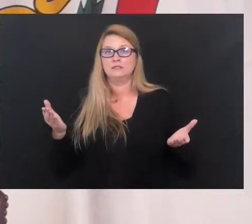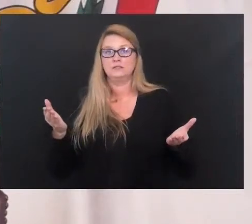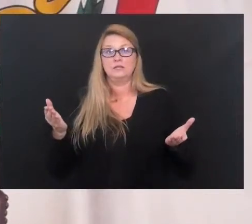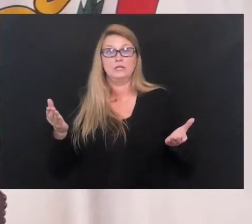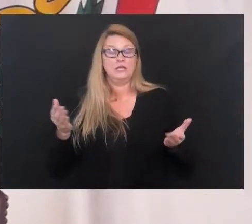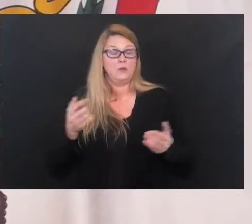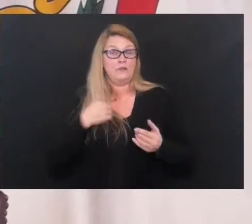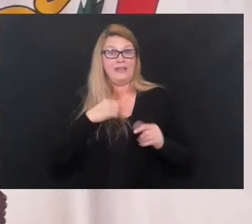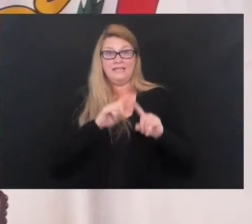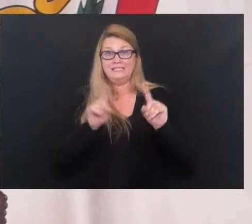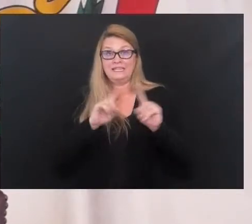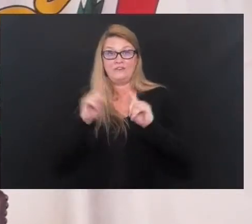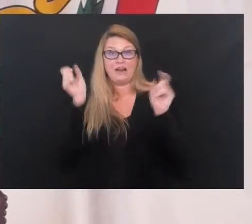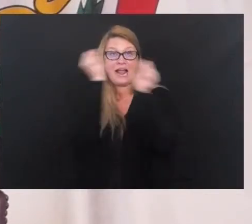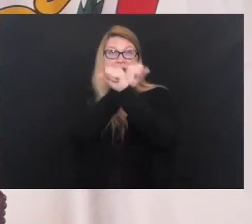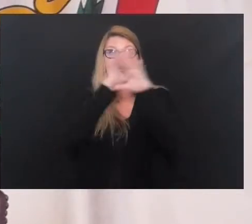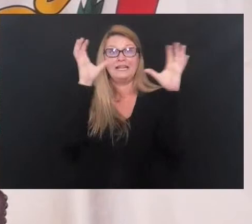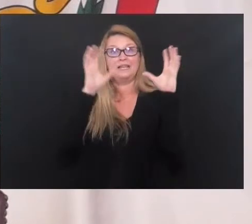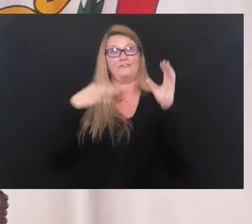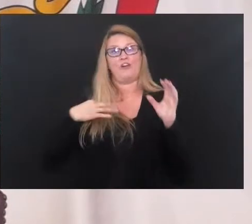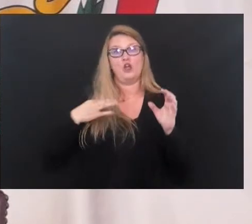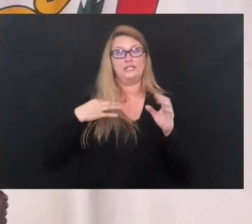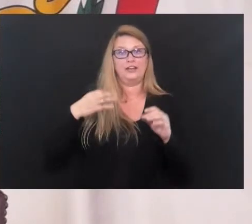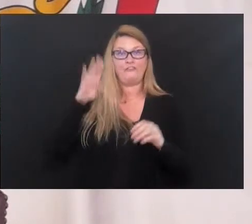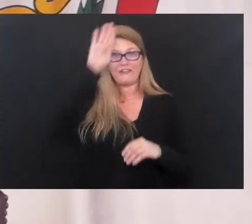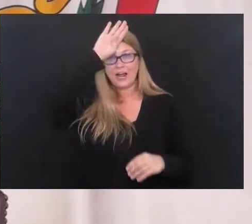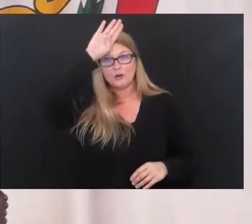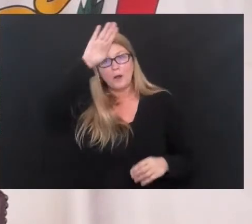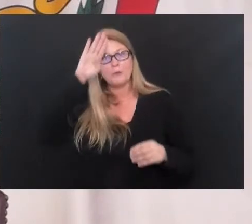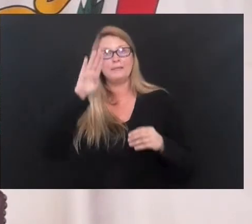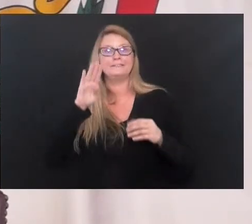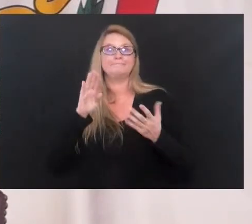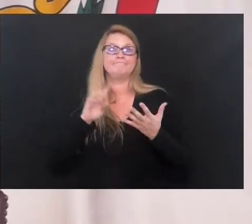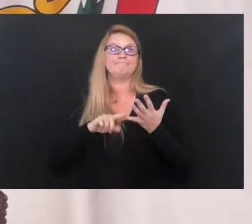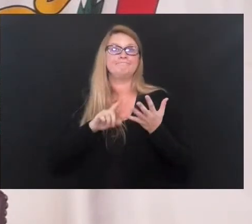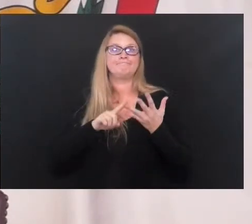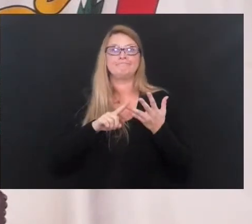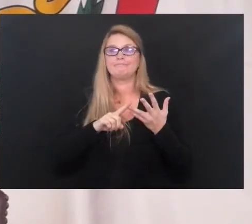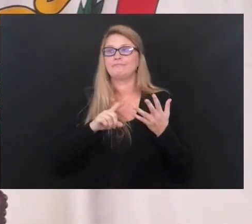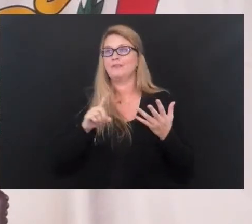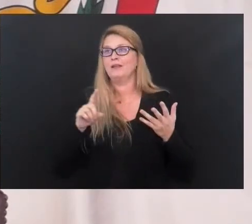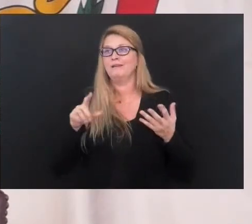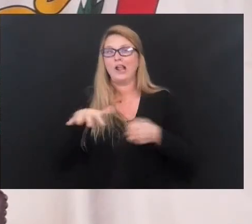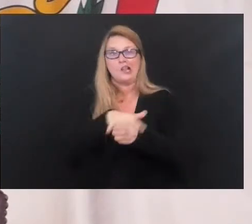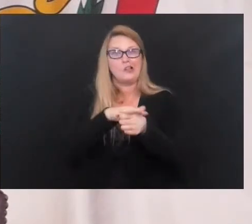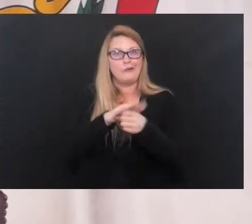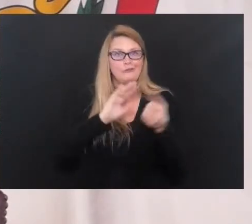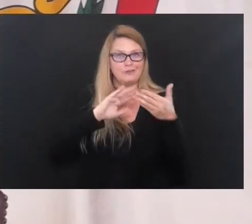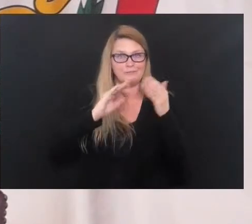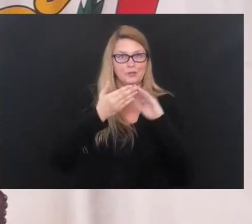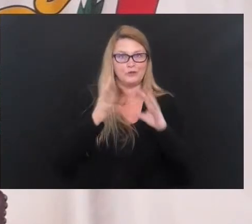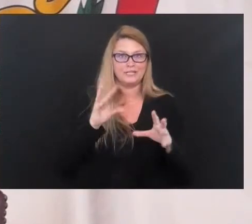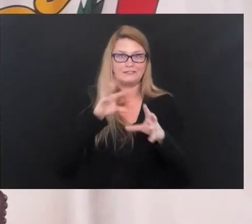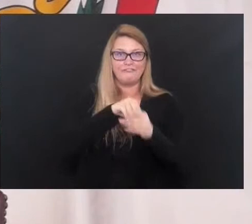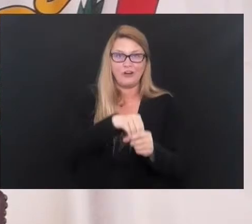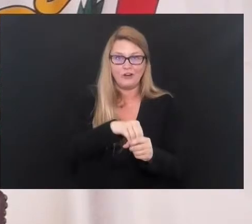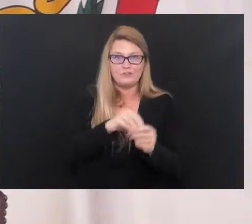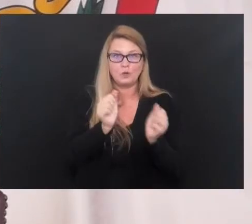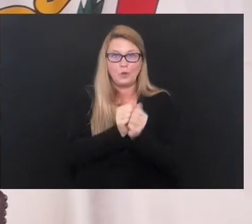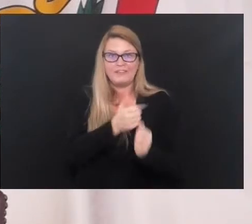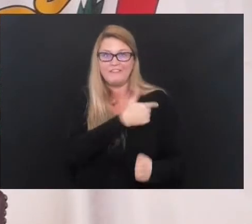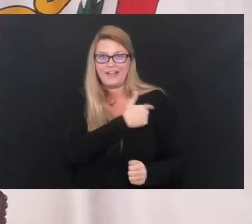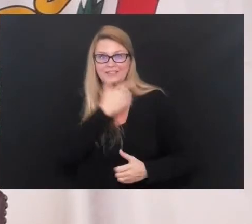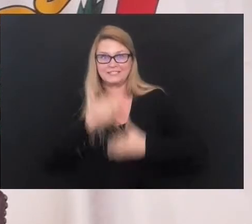been ideas about the volunteer fire departments and, you know, and getting our local communities more involved in the